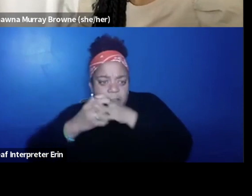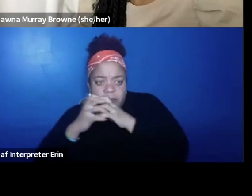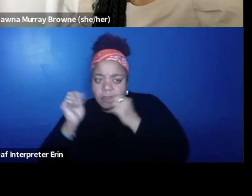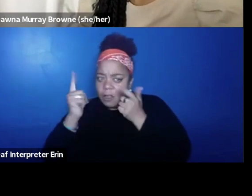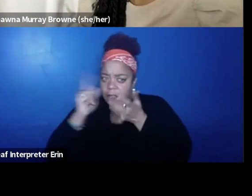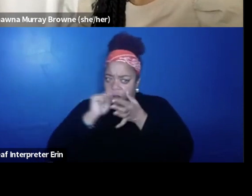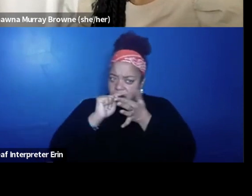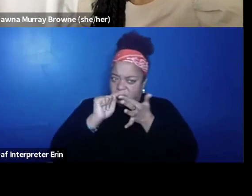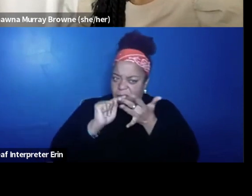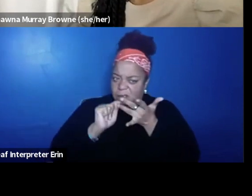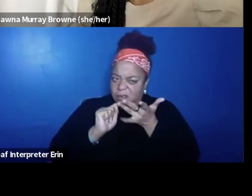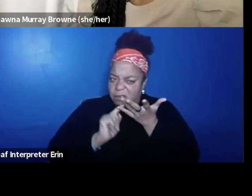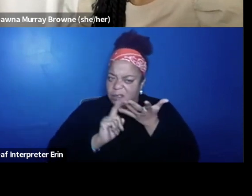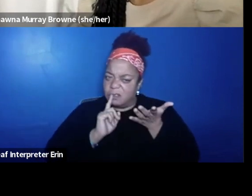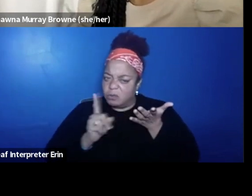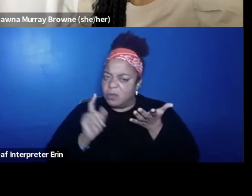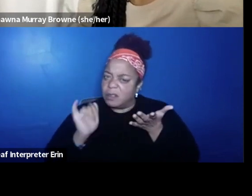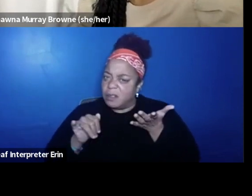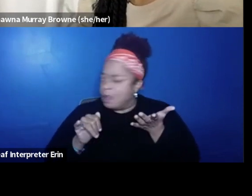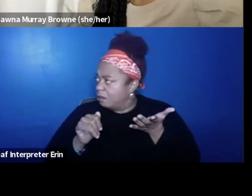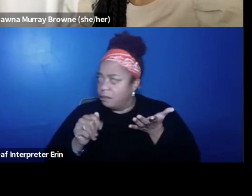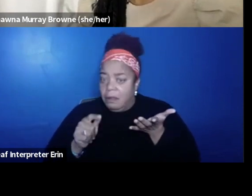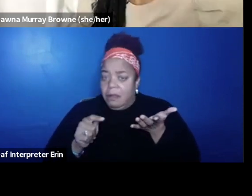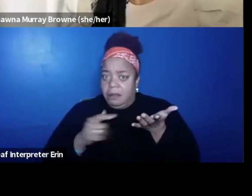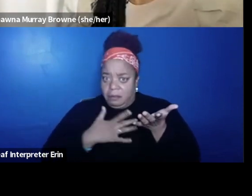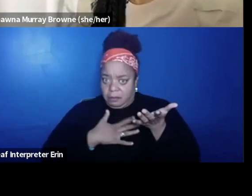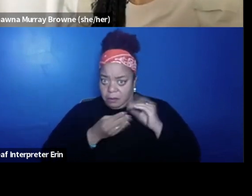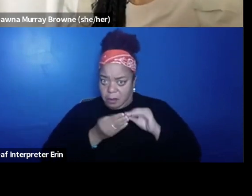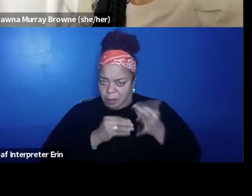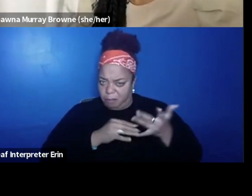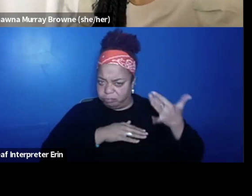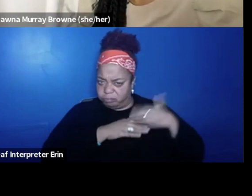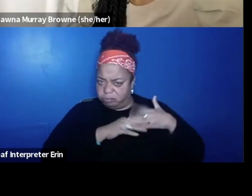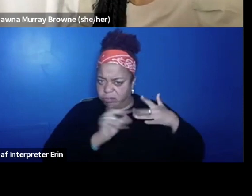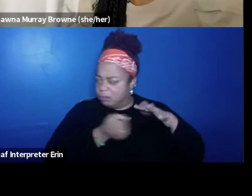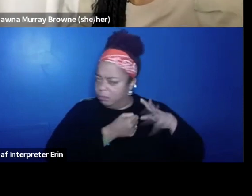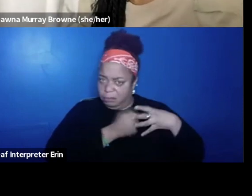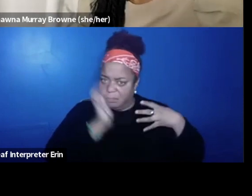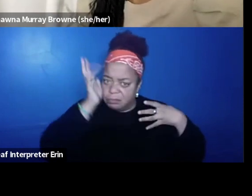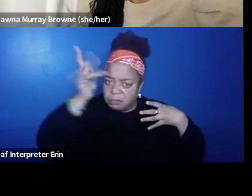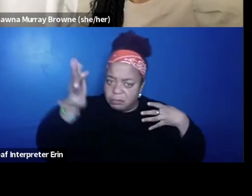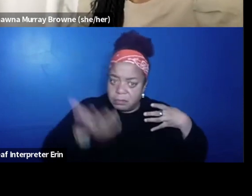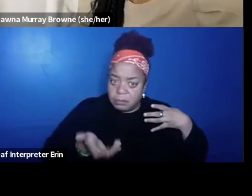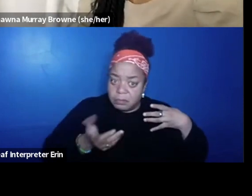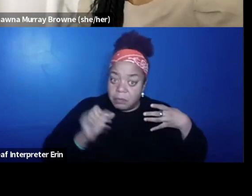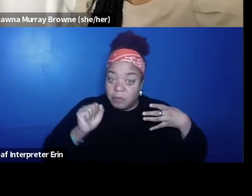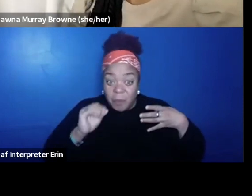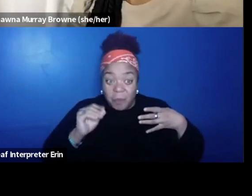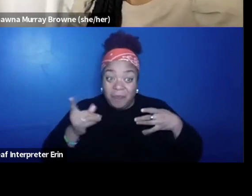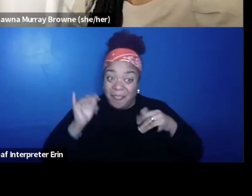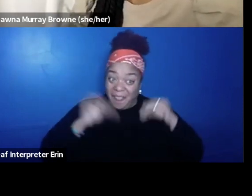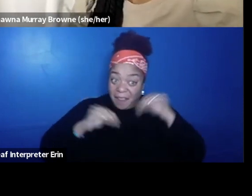so the response to the academy, I think a part of us has to actually acknowledge the kind of carceral and